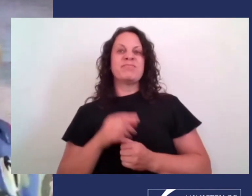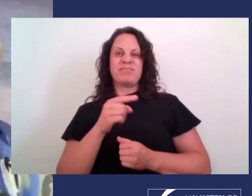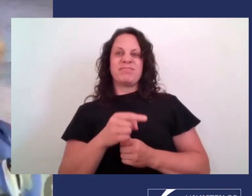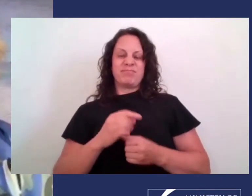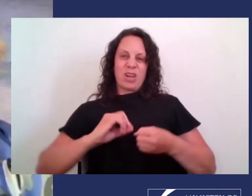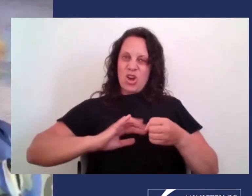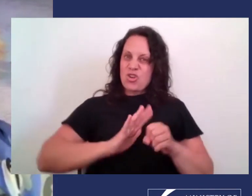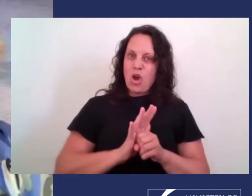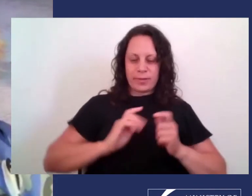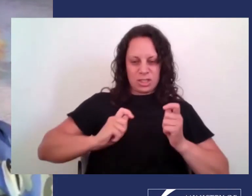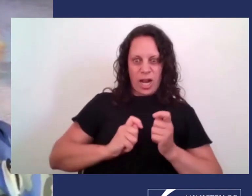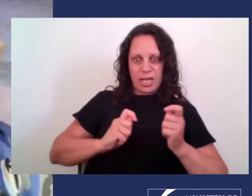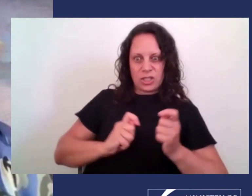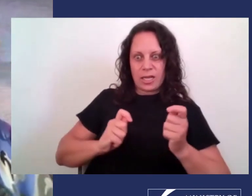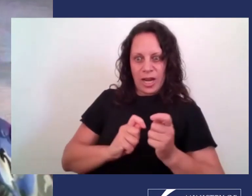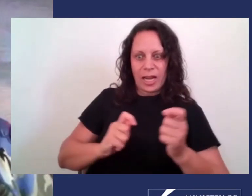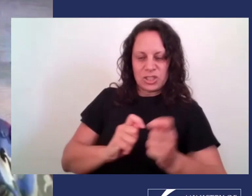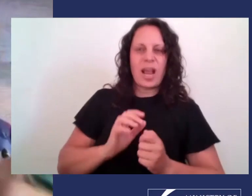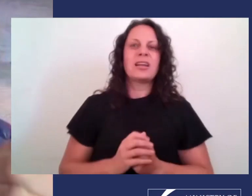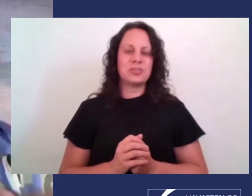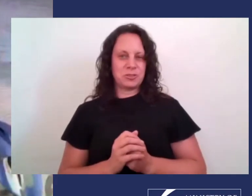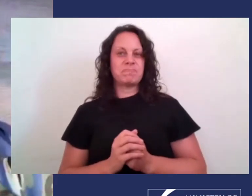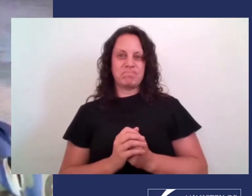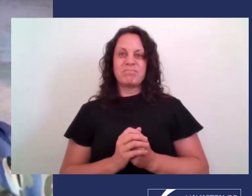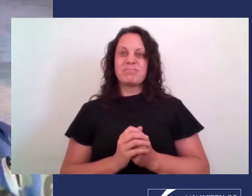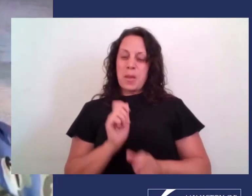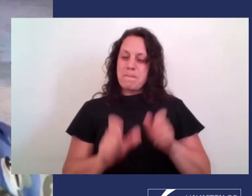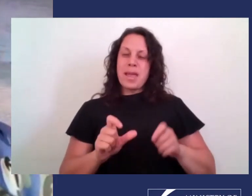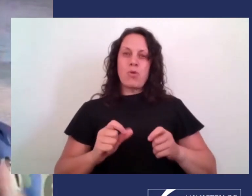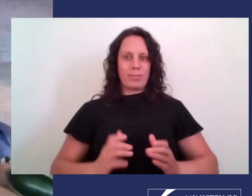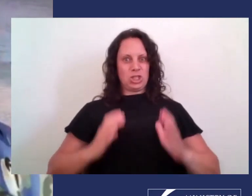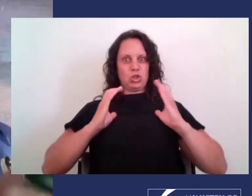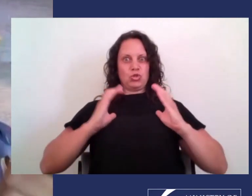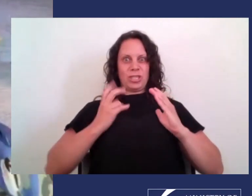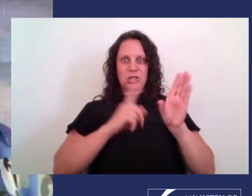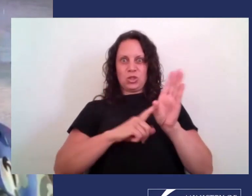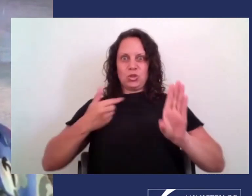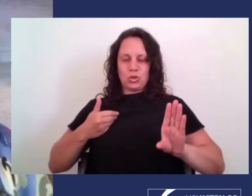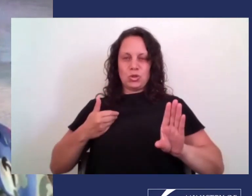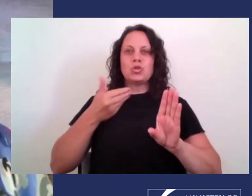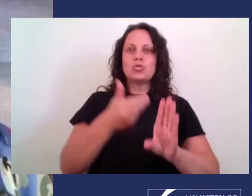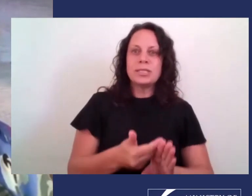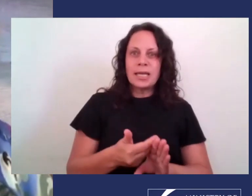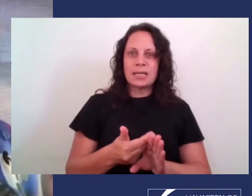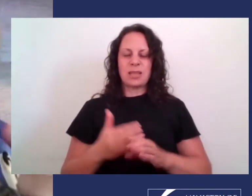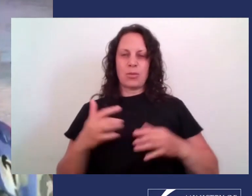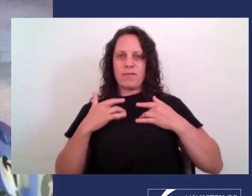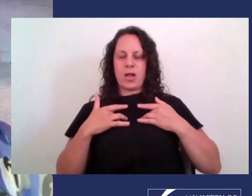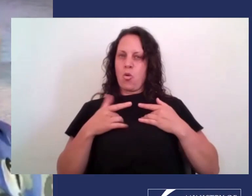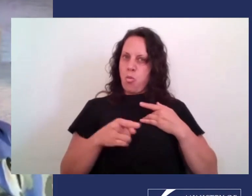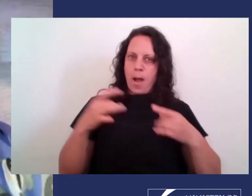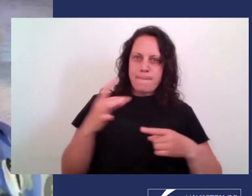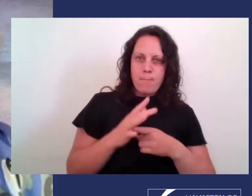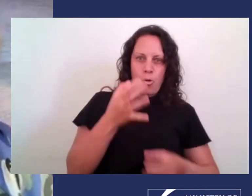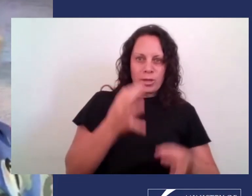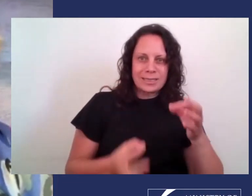We've all been very stressed over the last 2 years, and so it's not an ideal state to be making such critical decisions. And again,